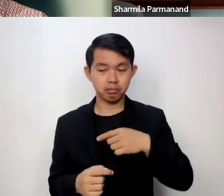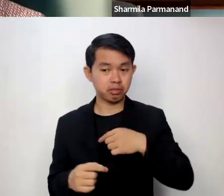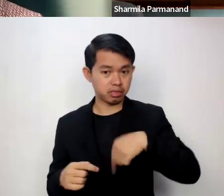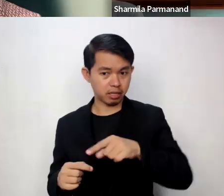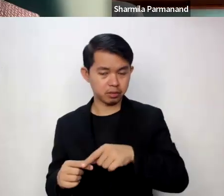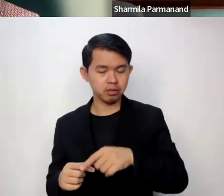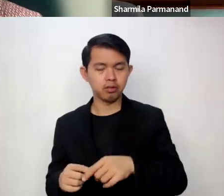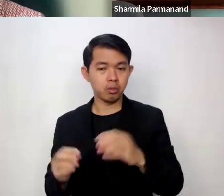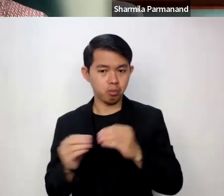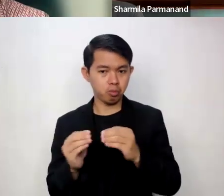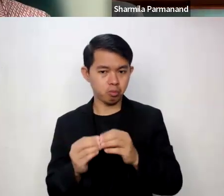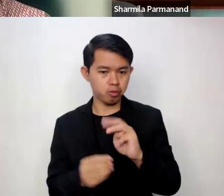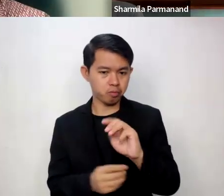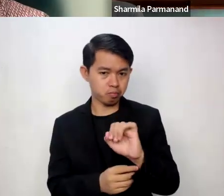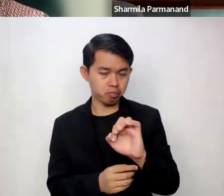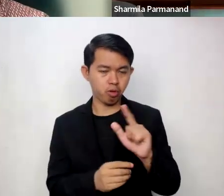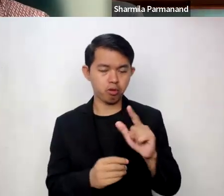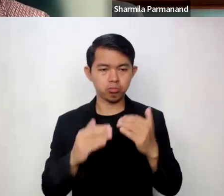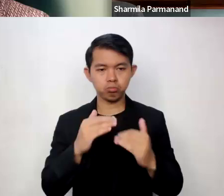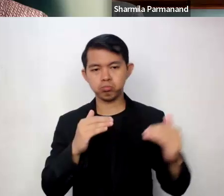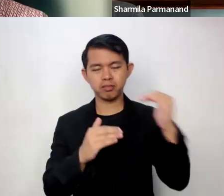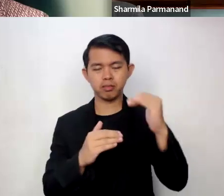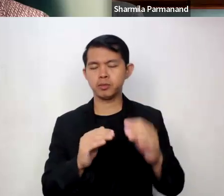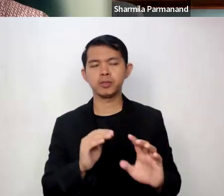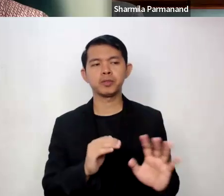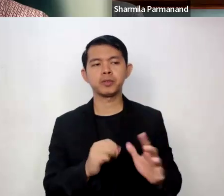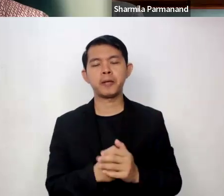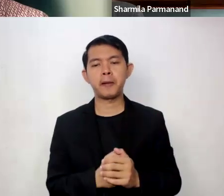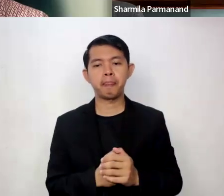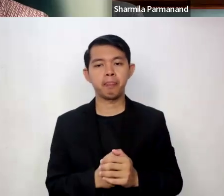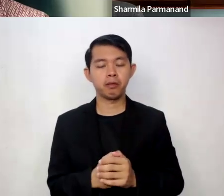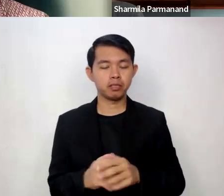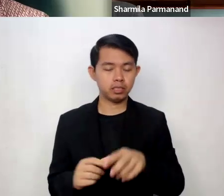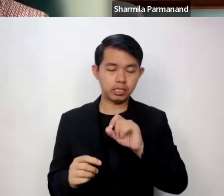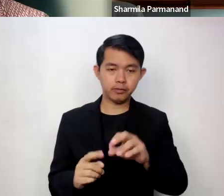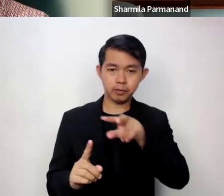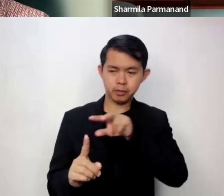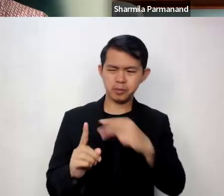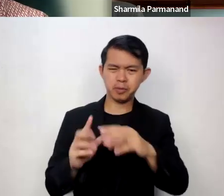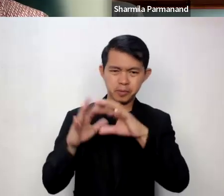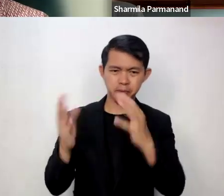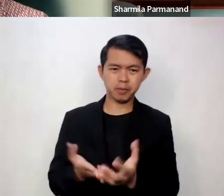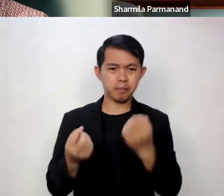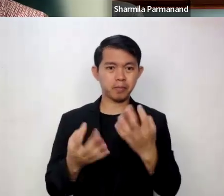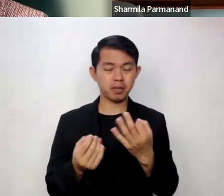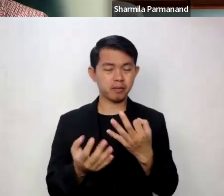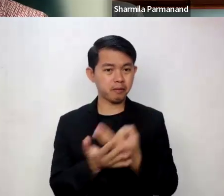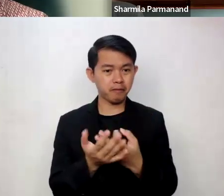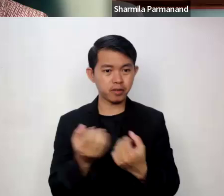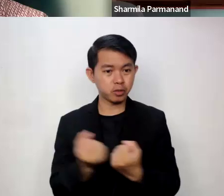Second, that if you trace anti-gender movements around the world, a lot of their funding comes from Western